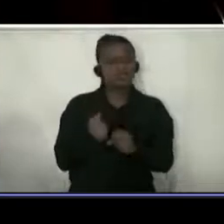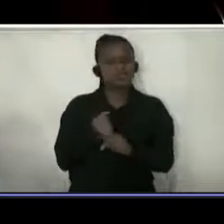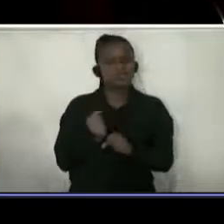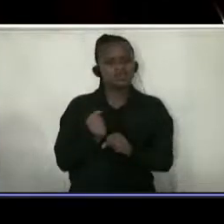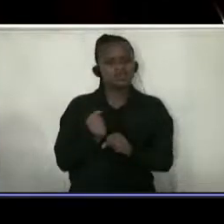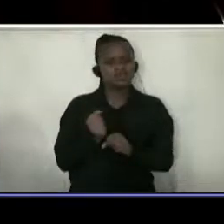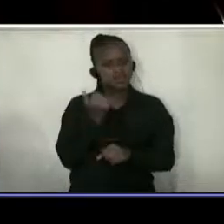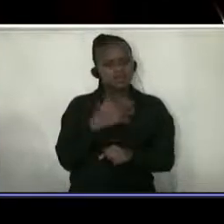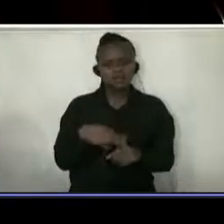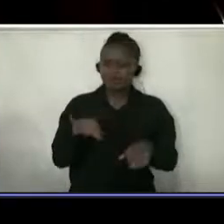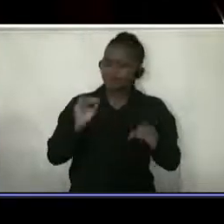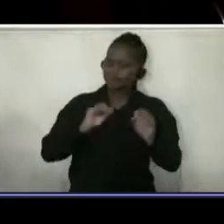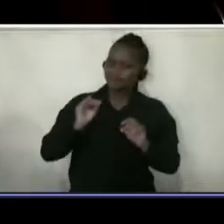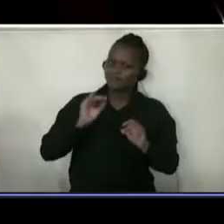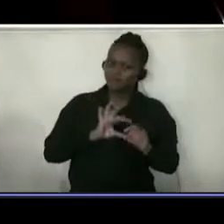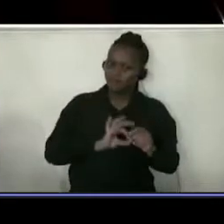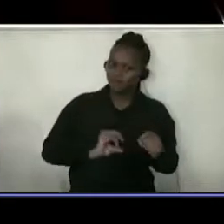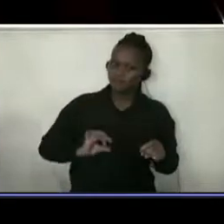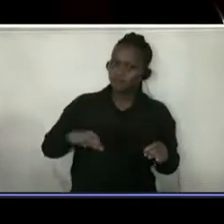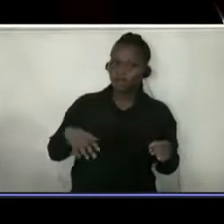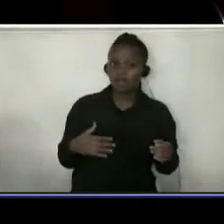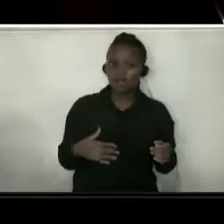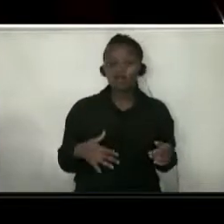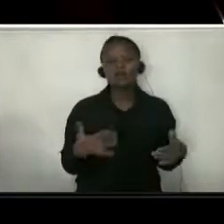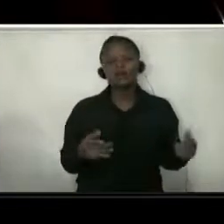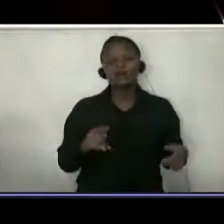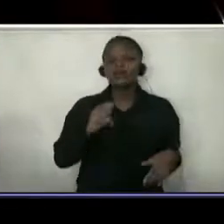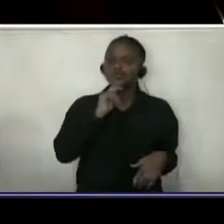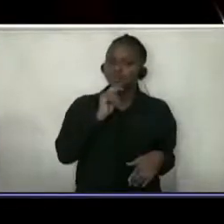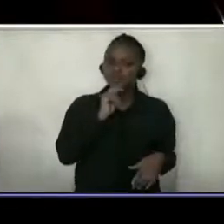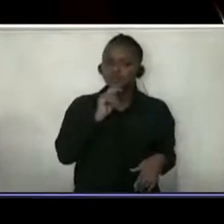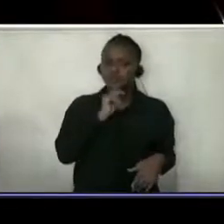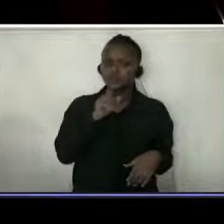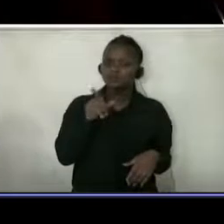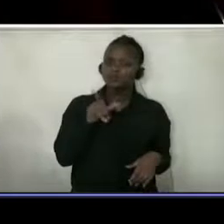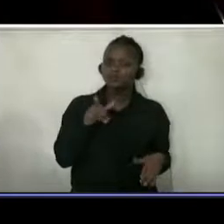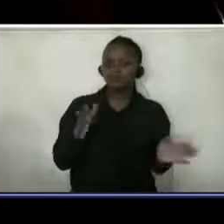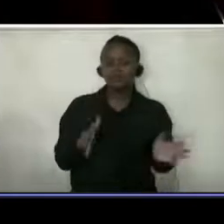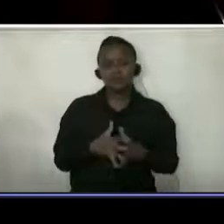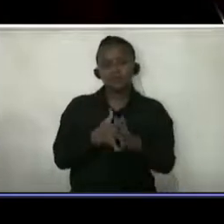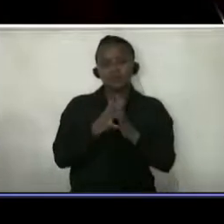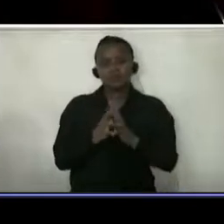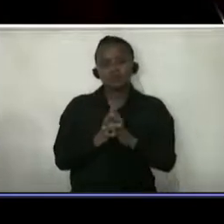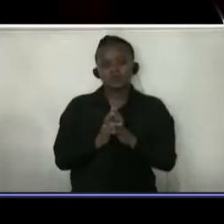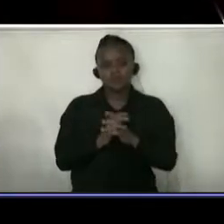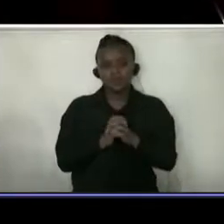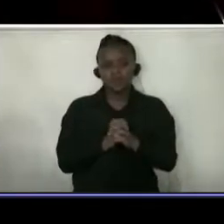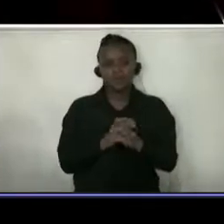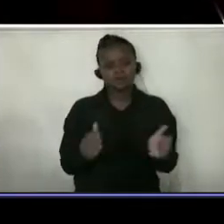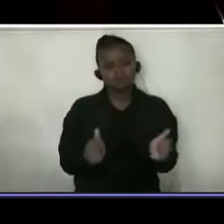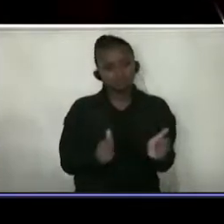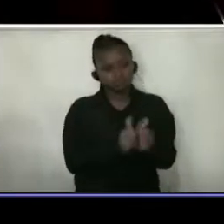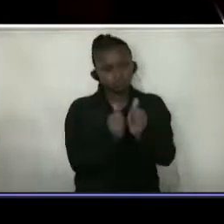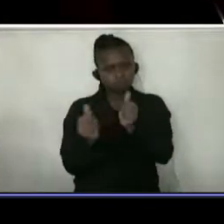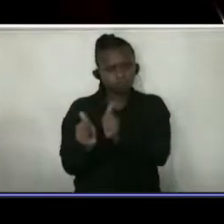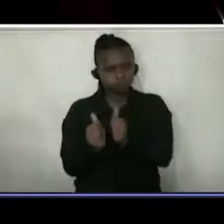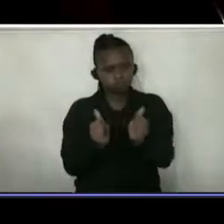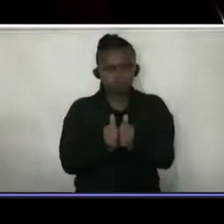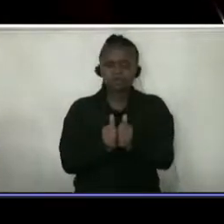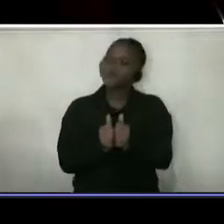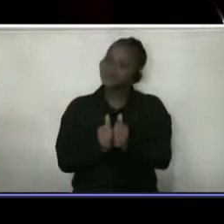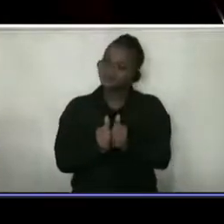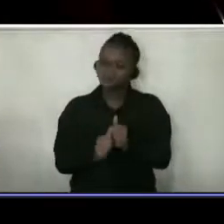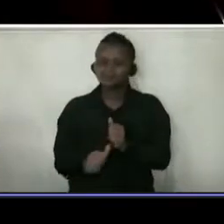Speaker, coalitions are here to stay. And we know, oh, the DA knows, coalitions